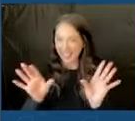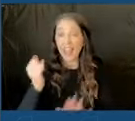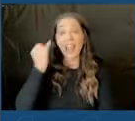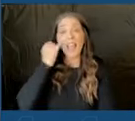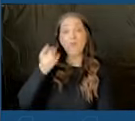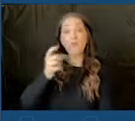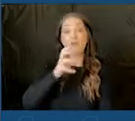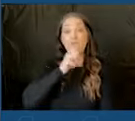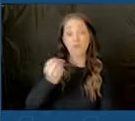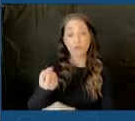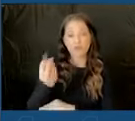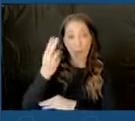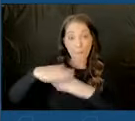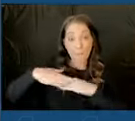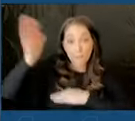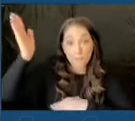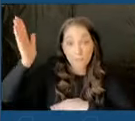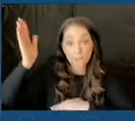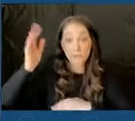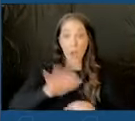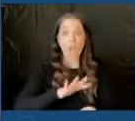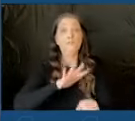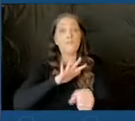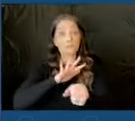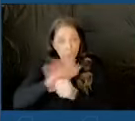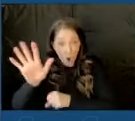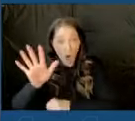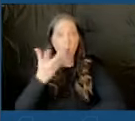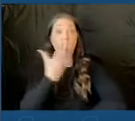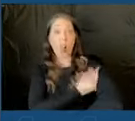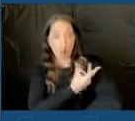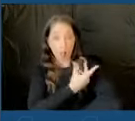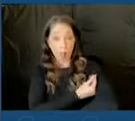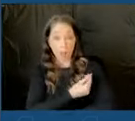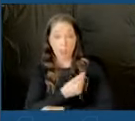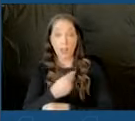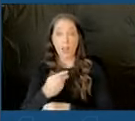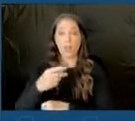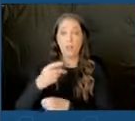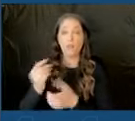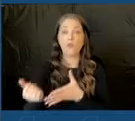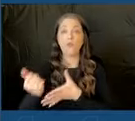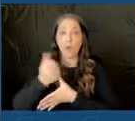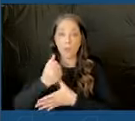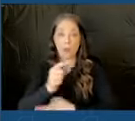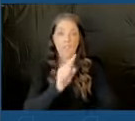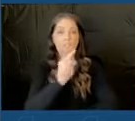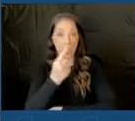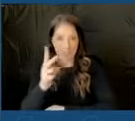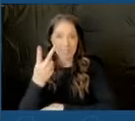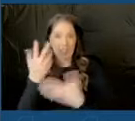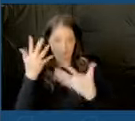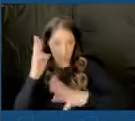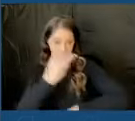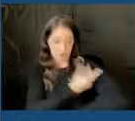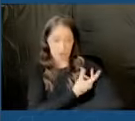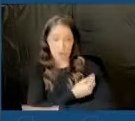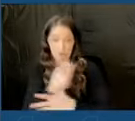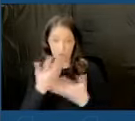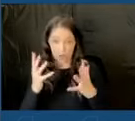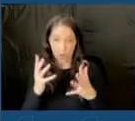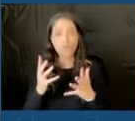and over and you've gotten your full primary course of vaccines, that's the first and the second shot, you